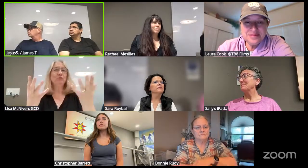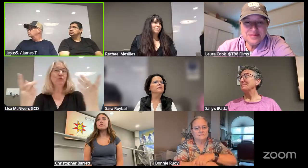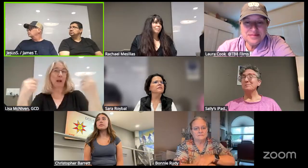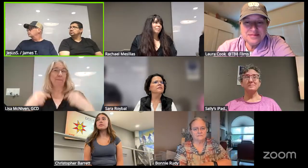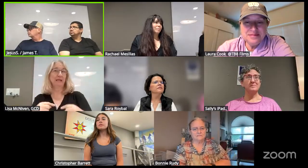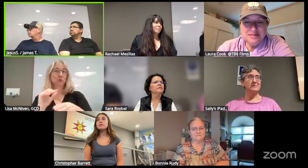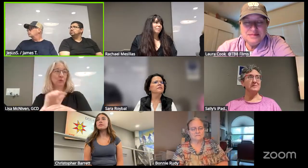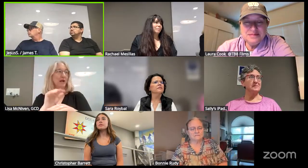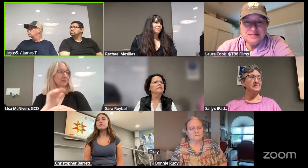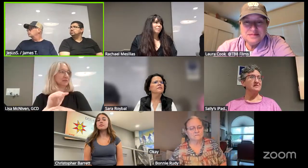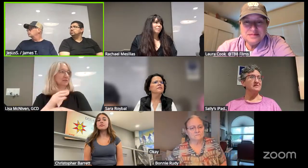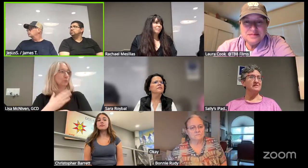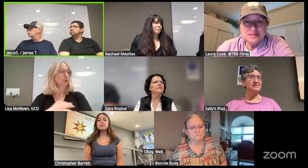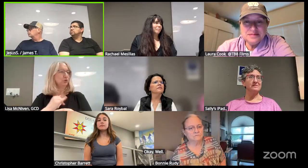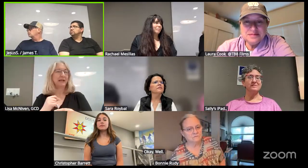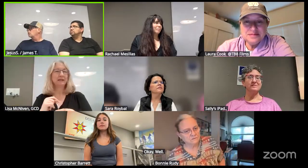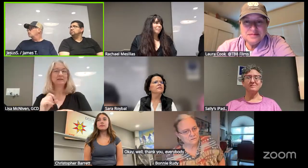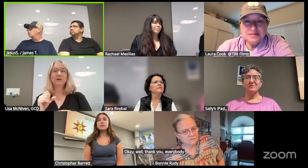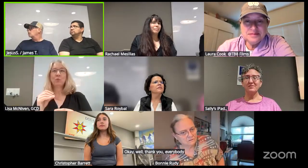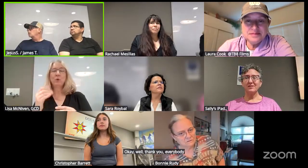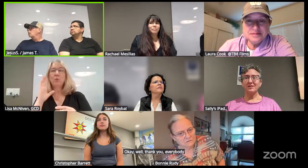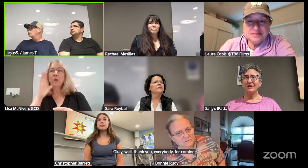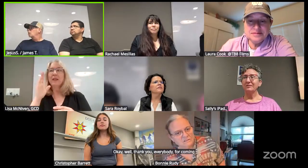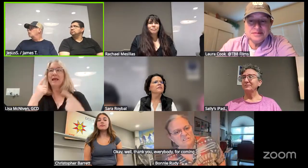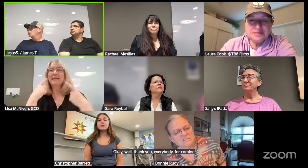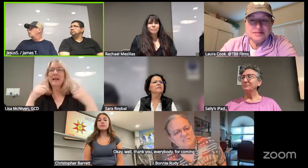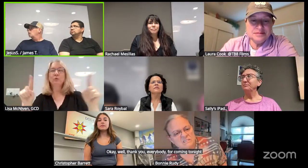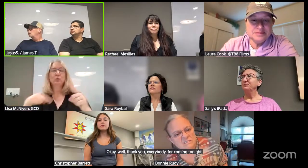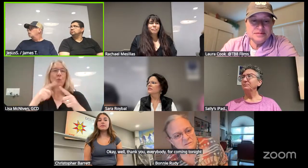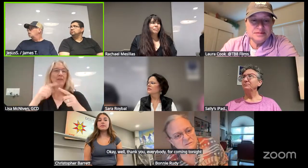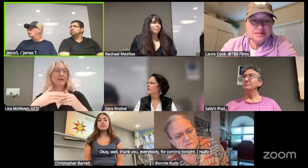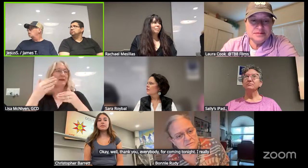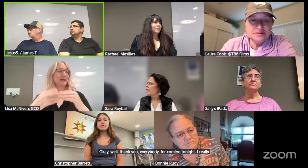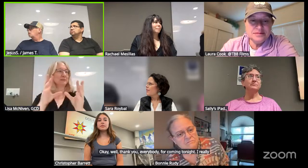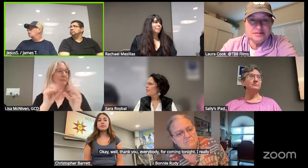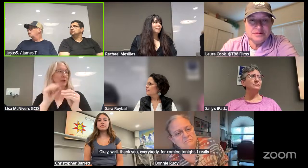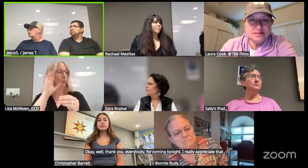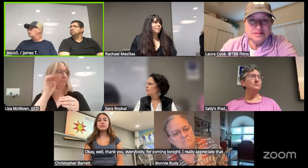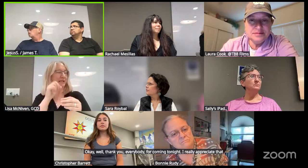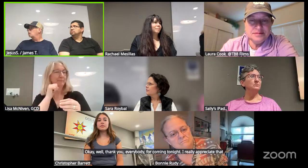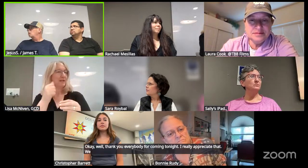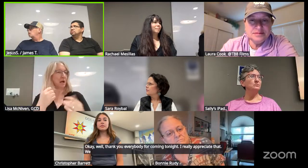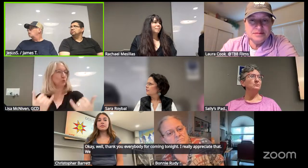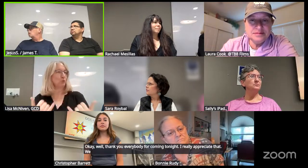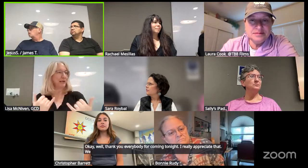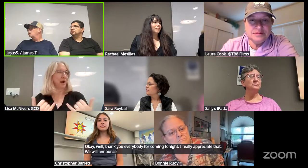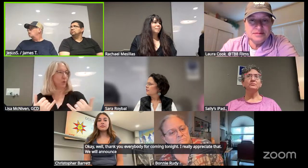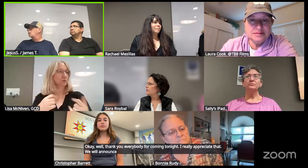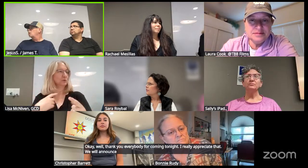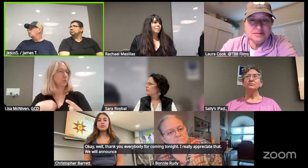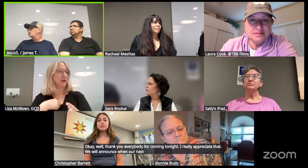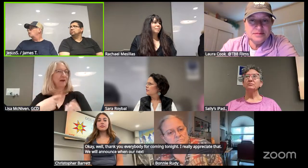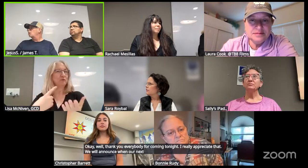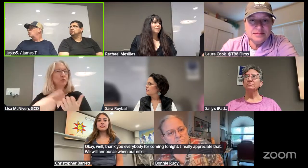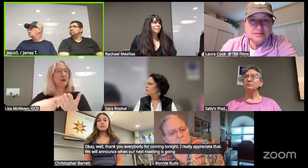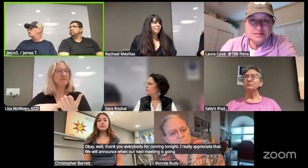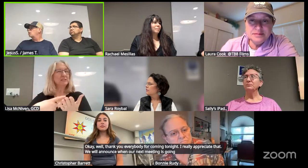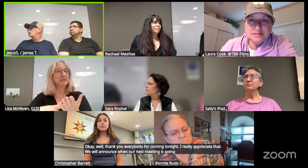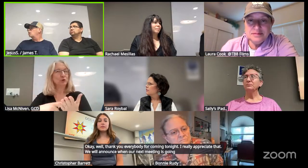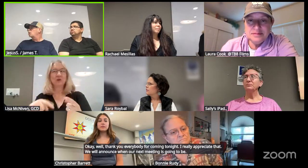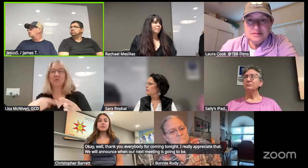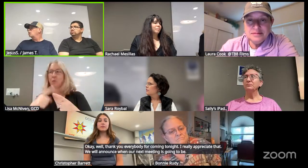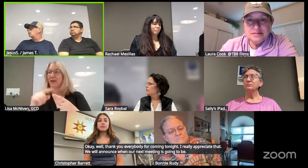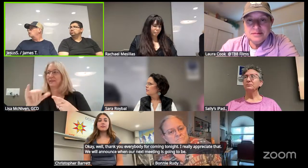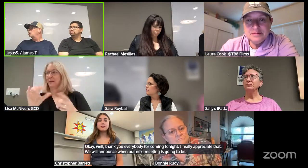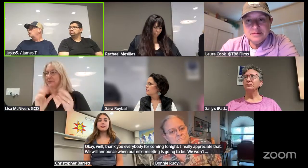Okay, well, thank you everybody for coming tonight. I really appreciate that. We will announce when our next meeting is going to be. We won't announce that